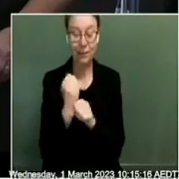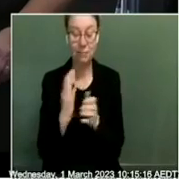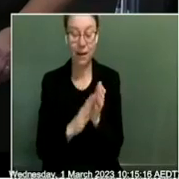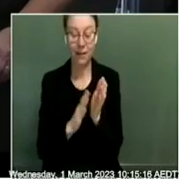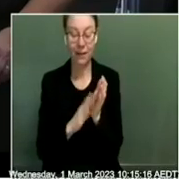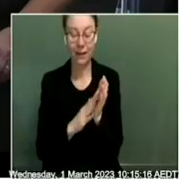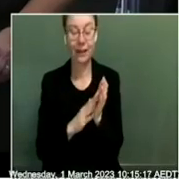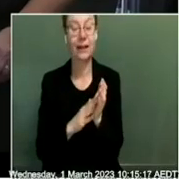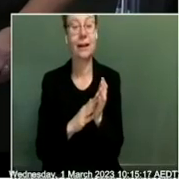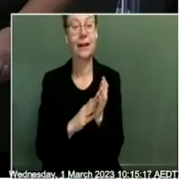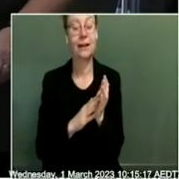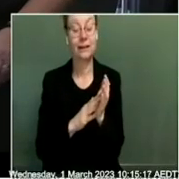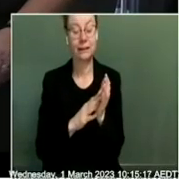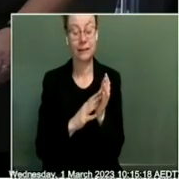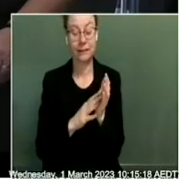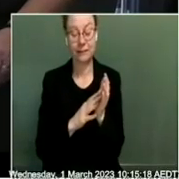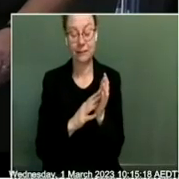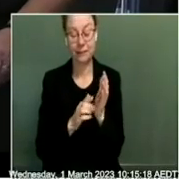Gloria Foster,